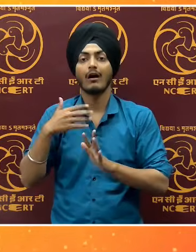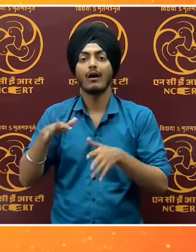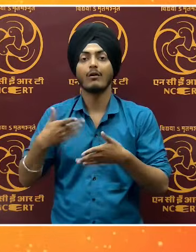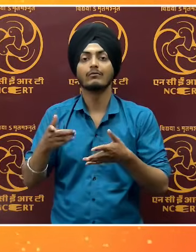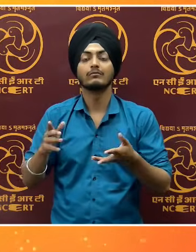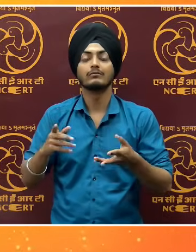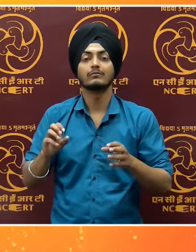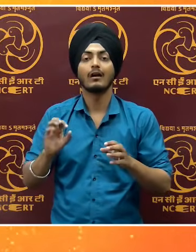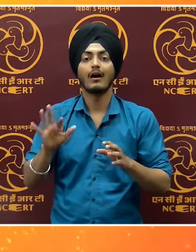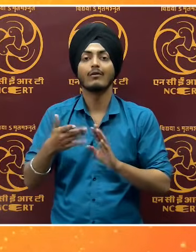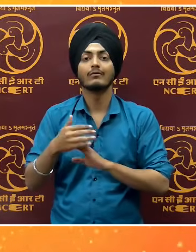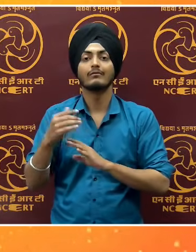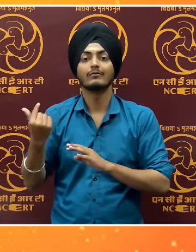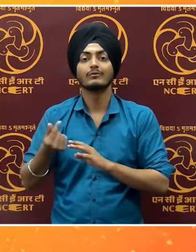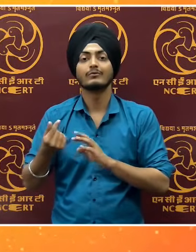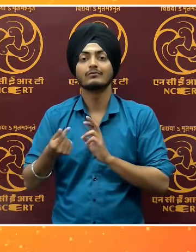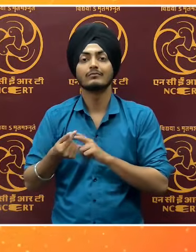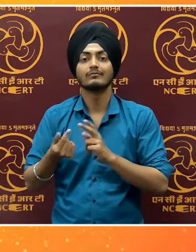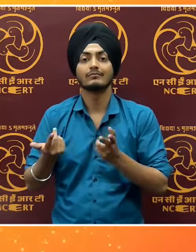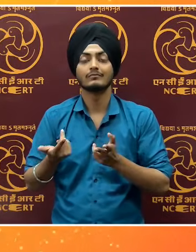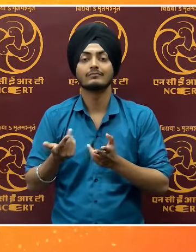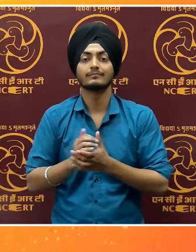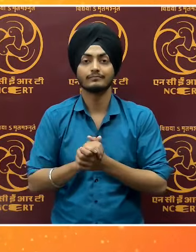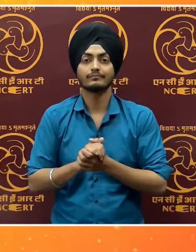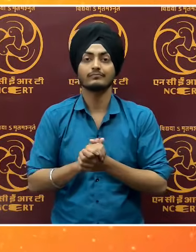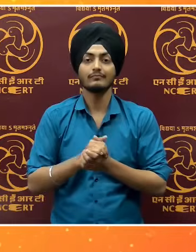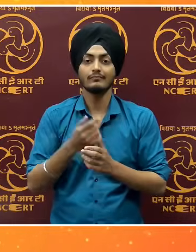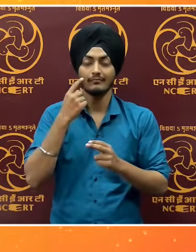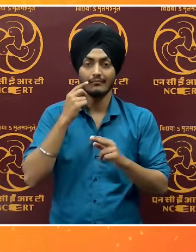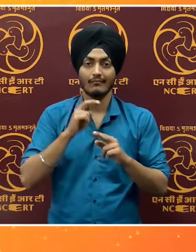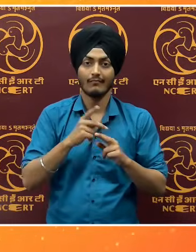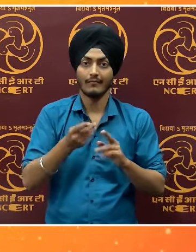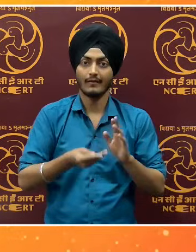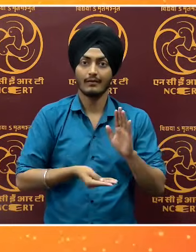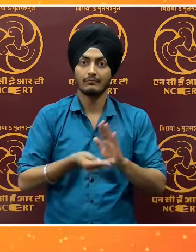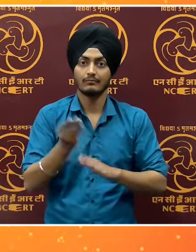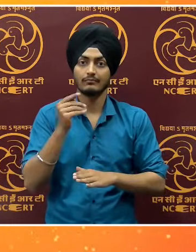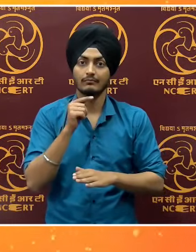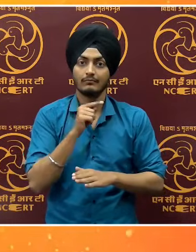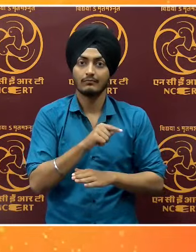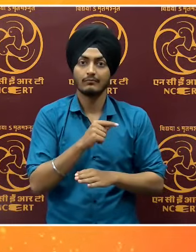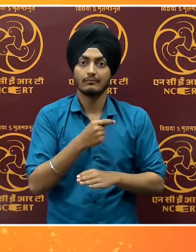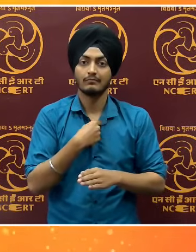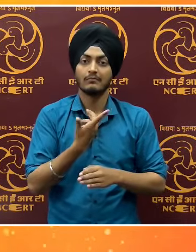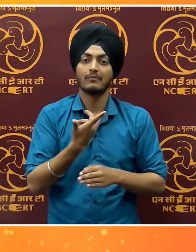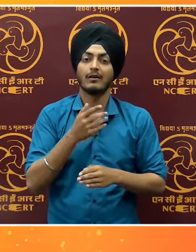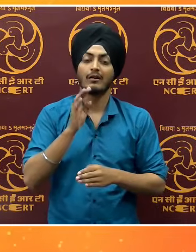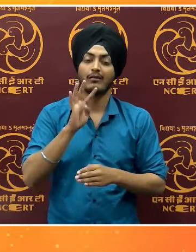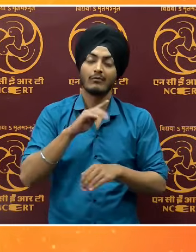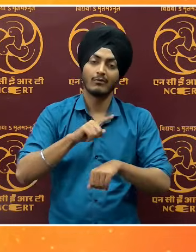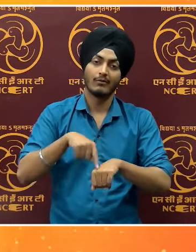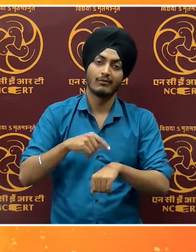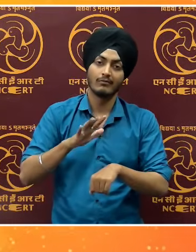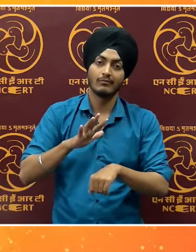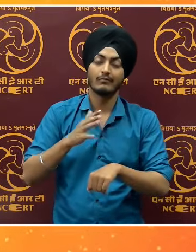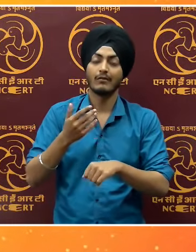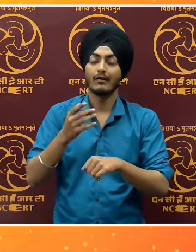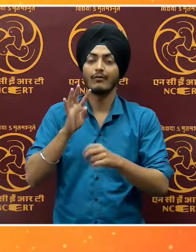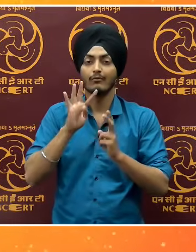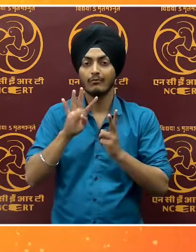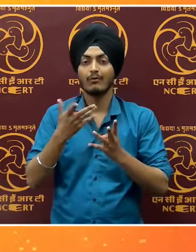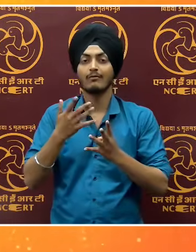connect all the appliances or more than some 4 or 5 appliances in